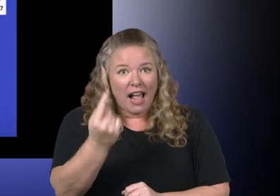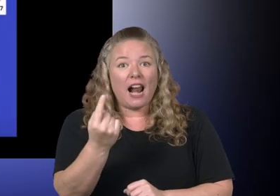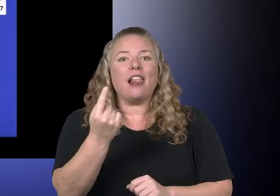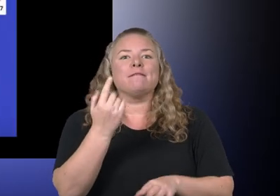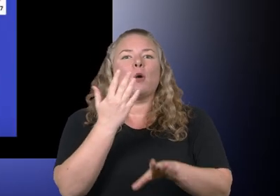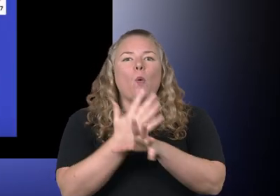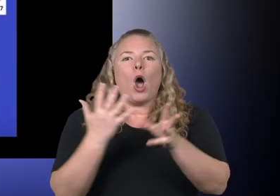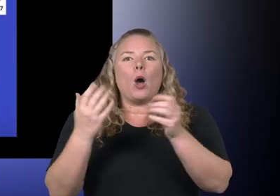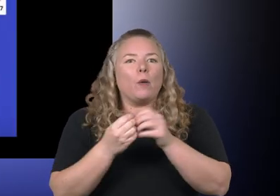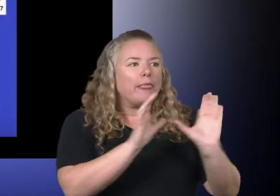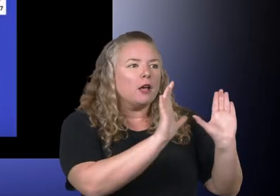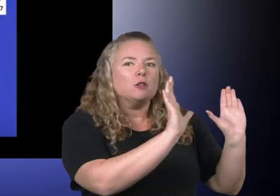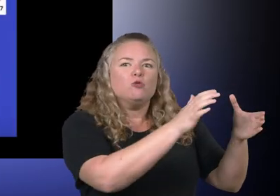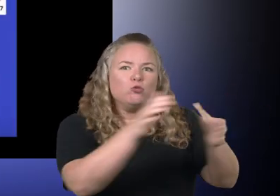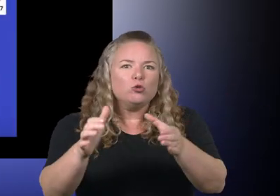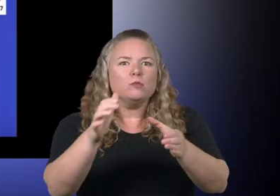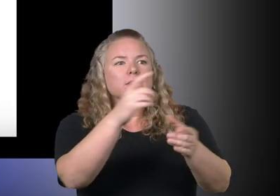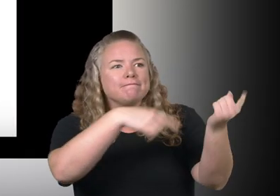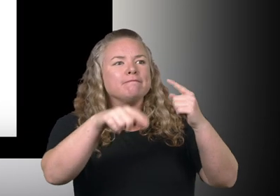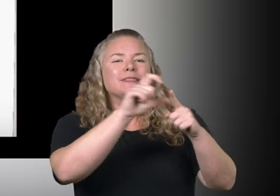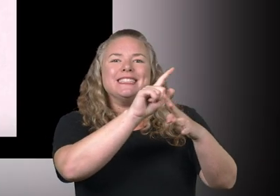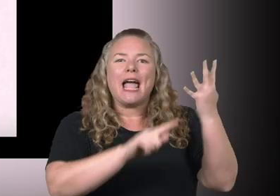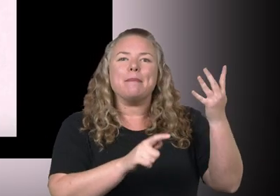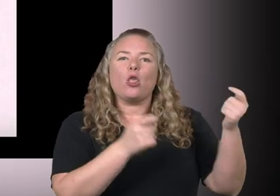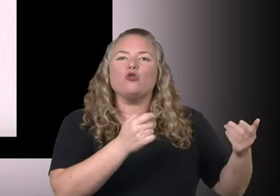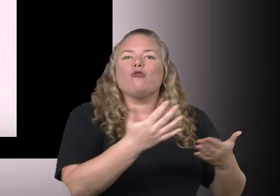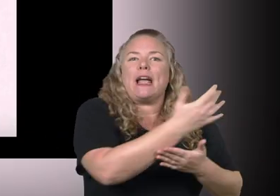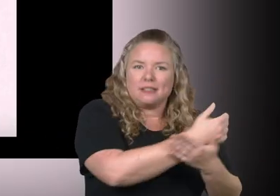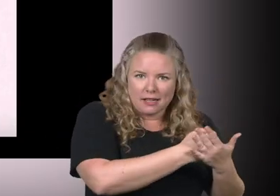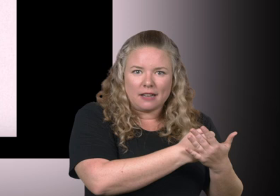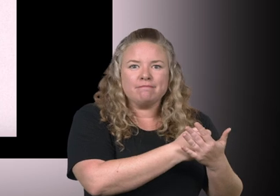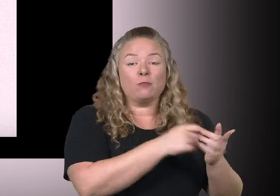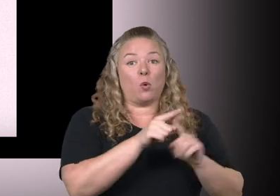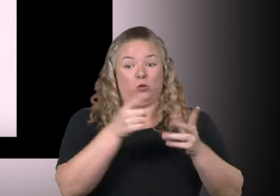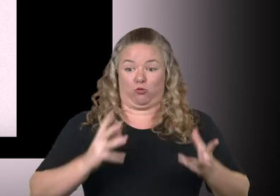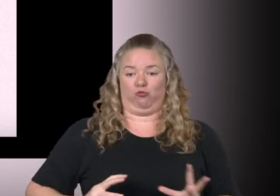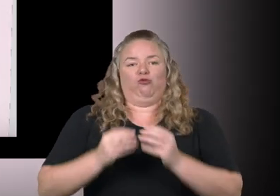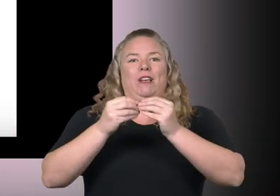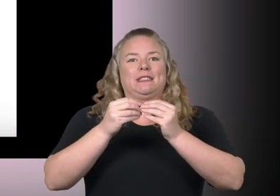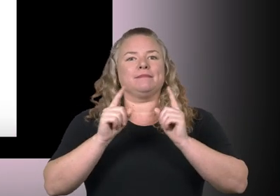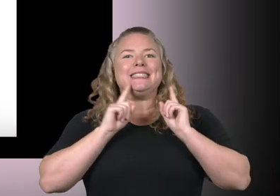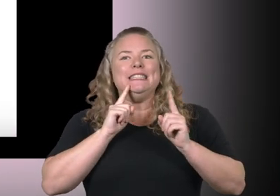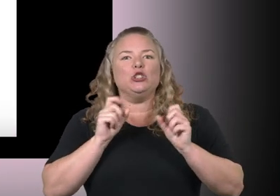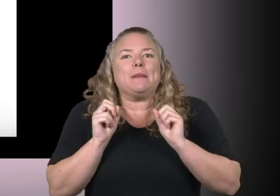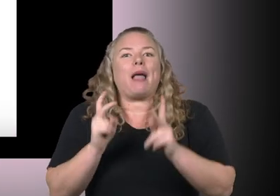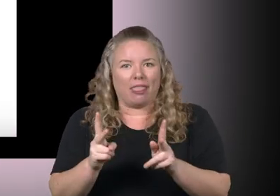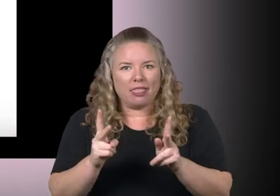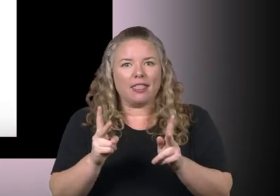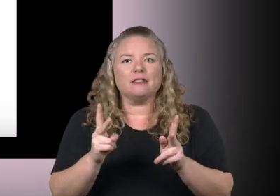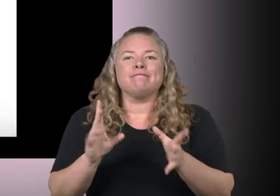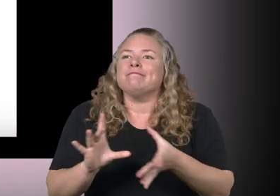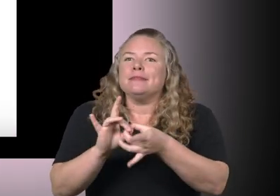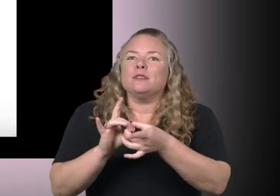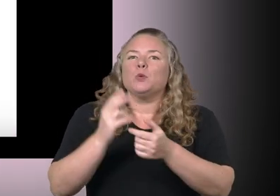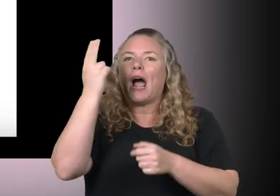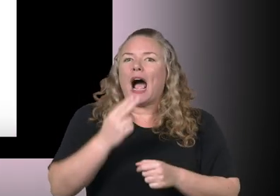a researcher. She works with groups of learning disabled curators, and she's developing